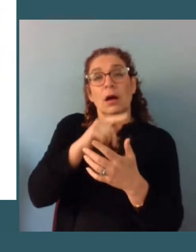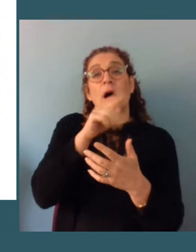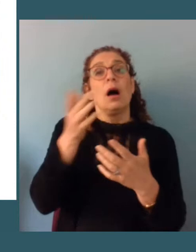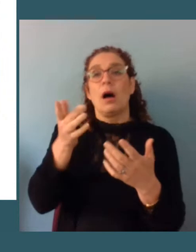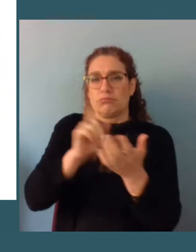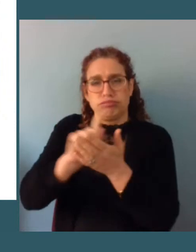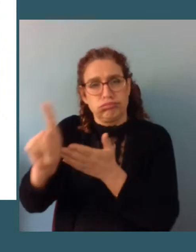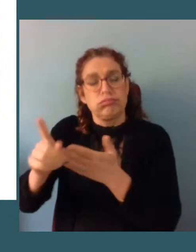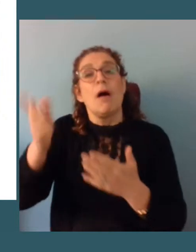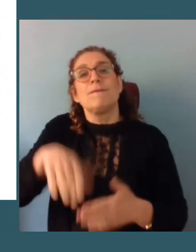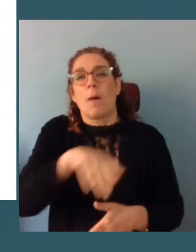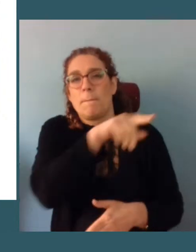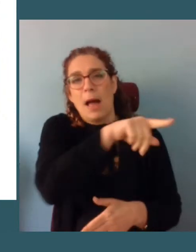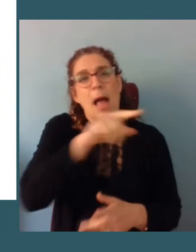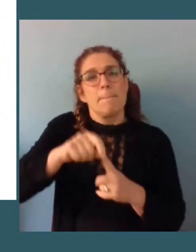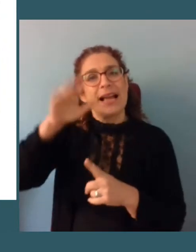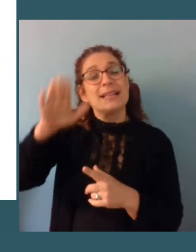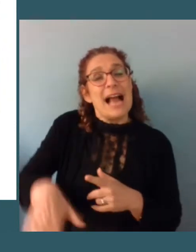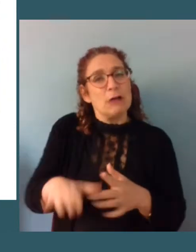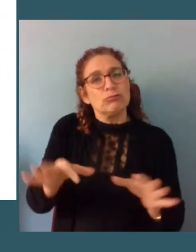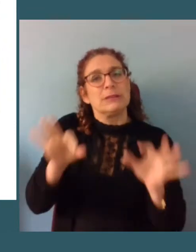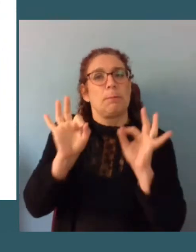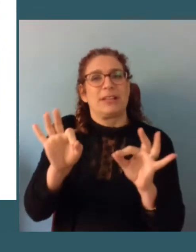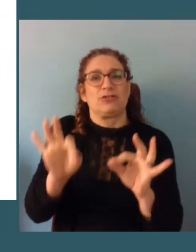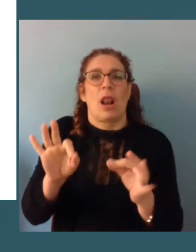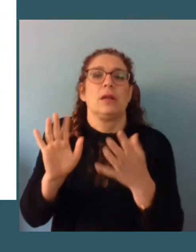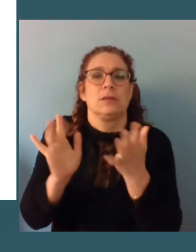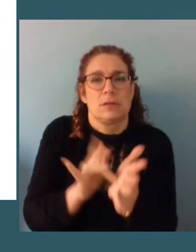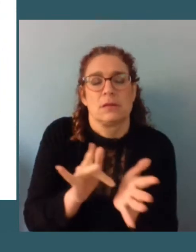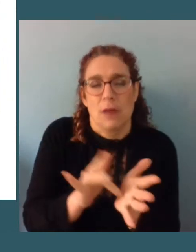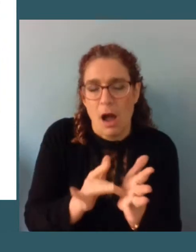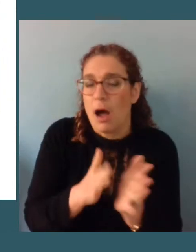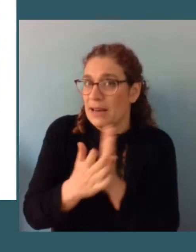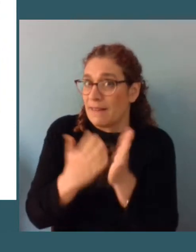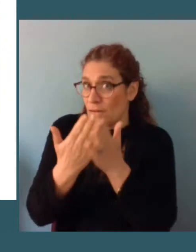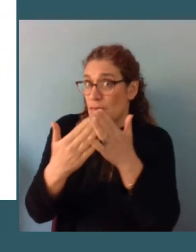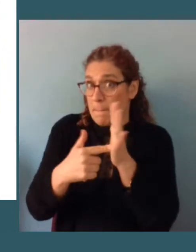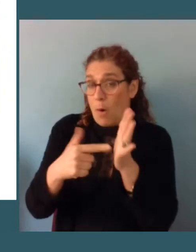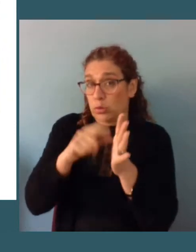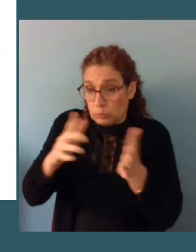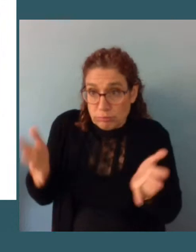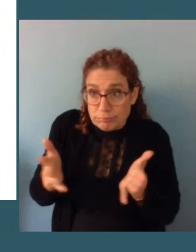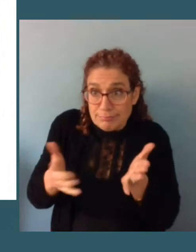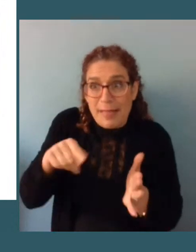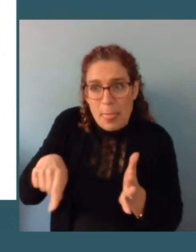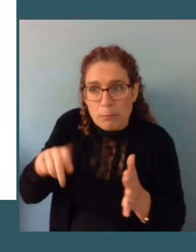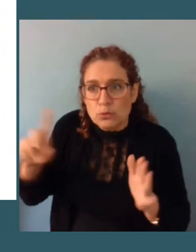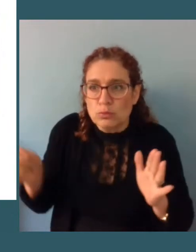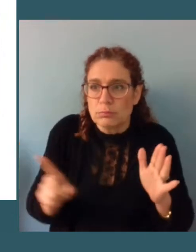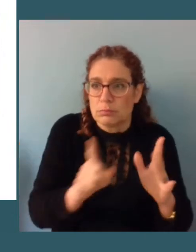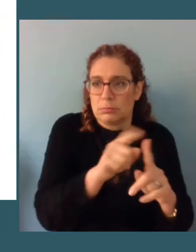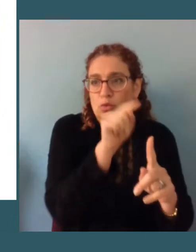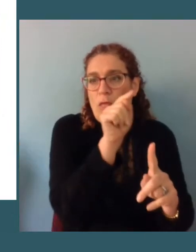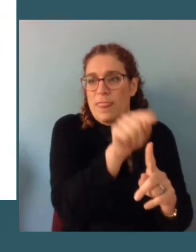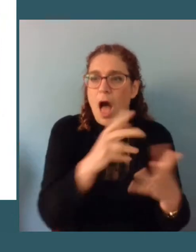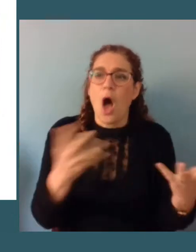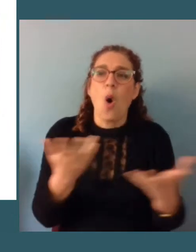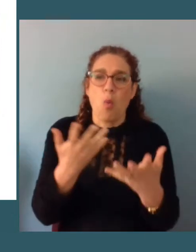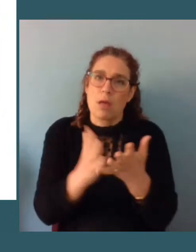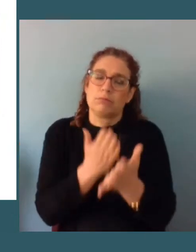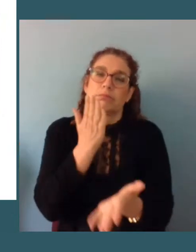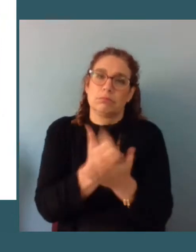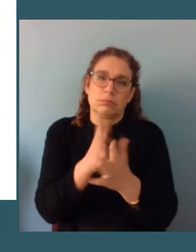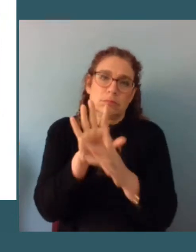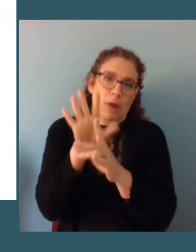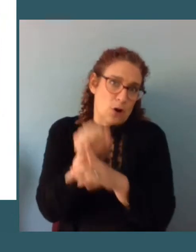is, important that patients find their way there if they have got a diagnosis of food allergy.